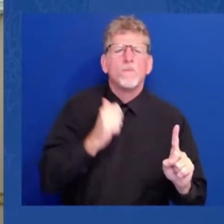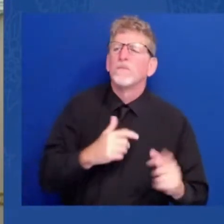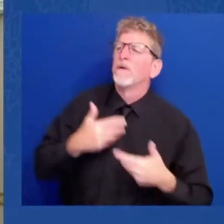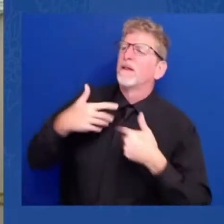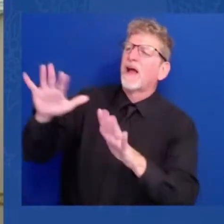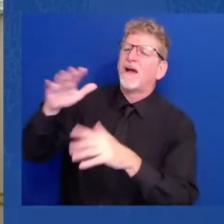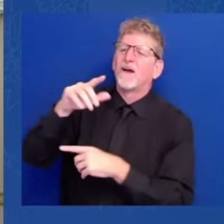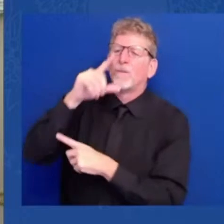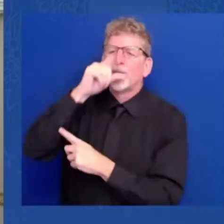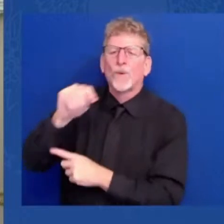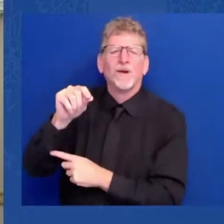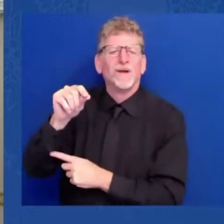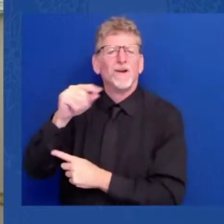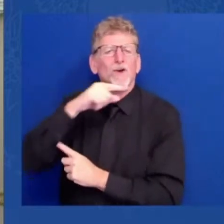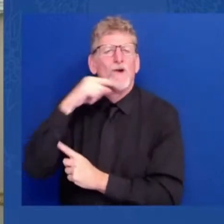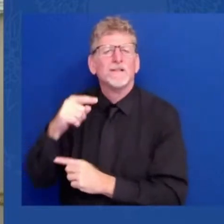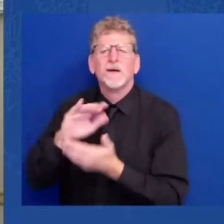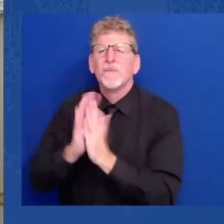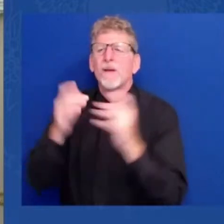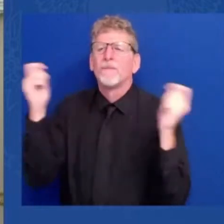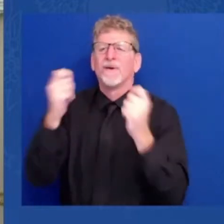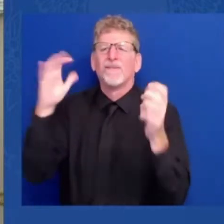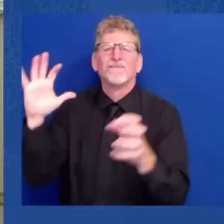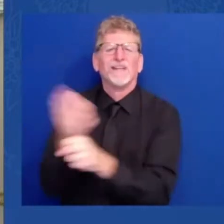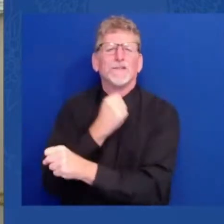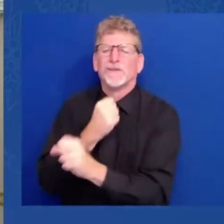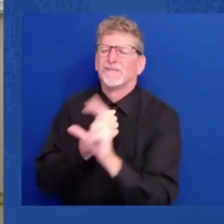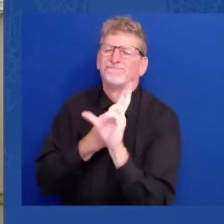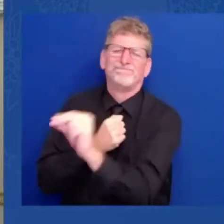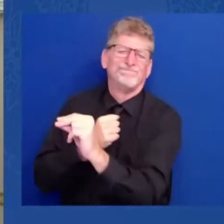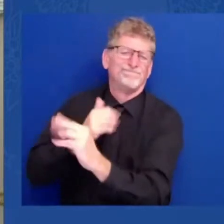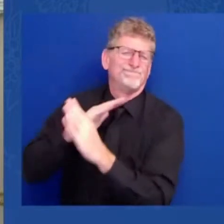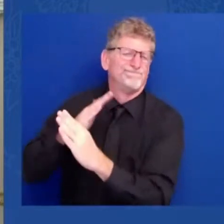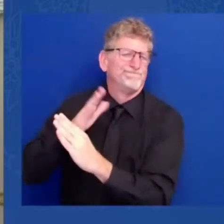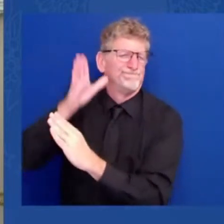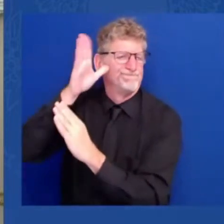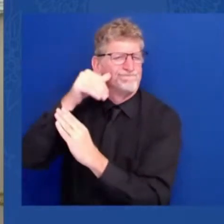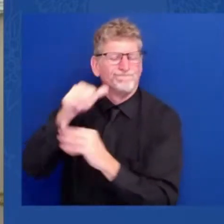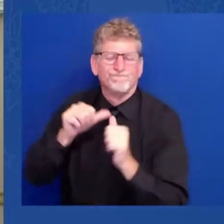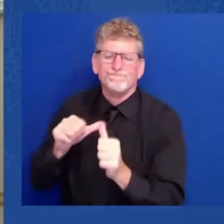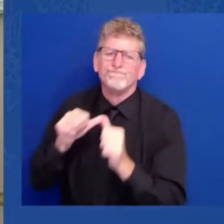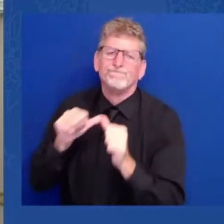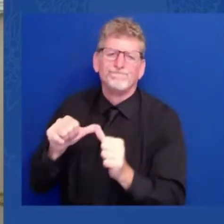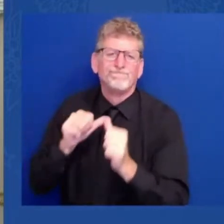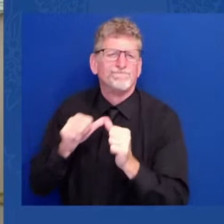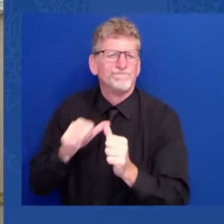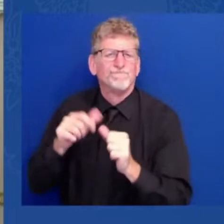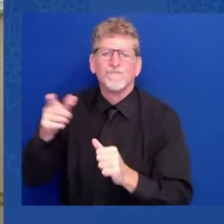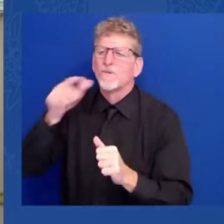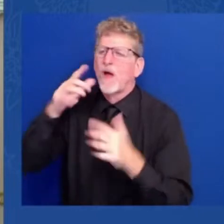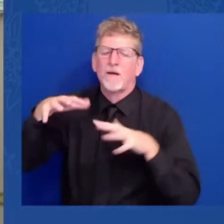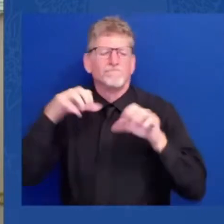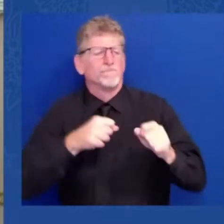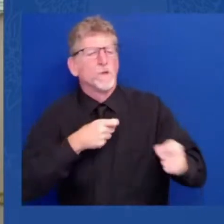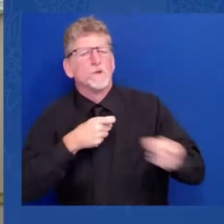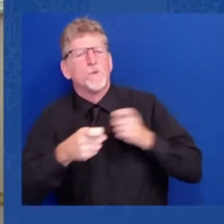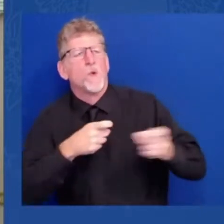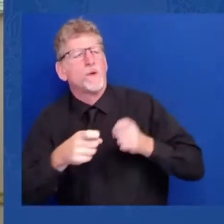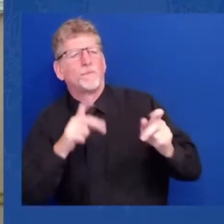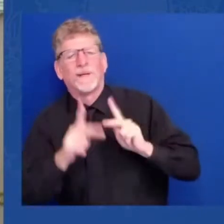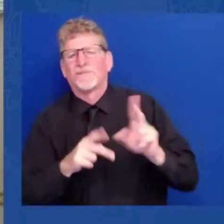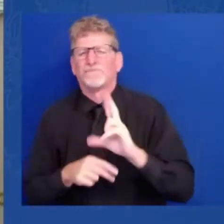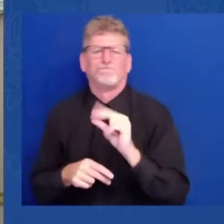to Putin's assault on global peace and stability today, the cost of freedom and to the American people will be even greater